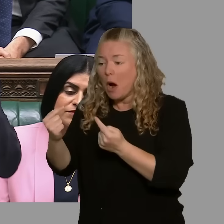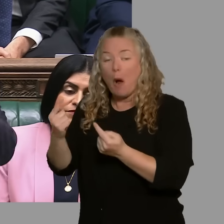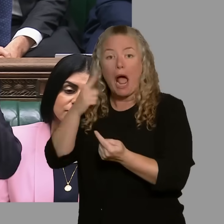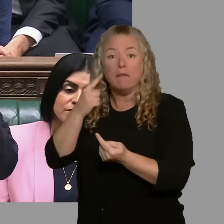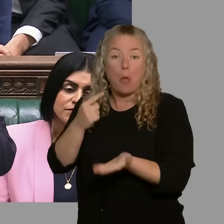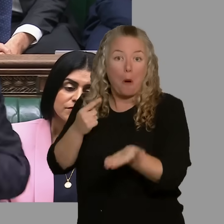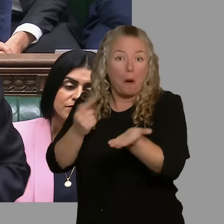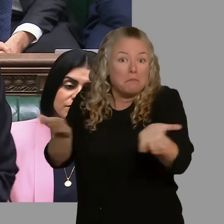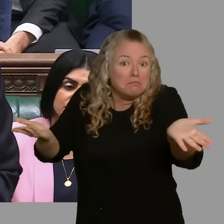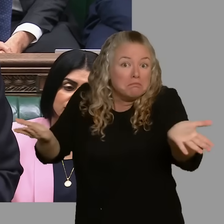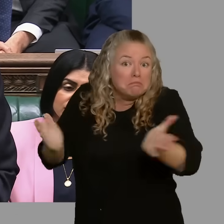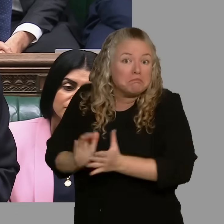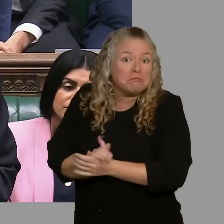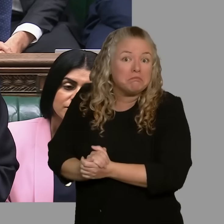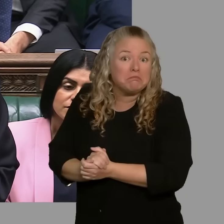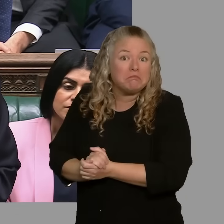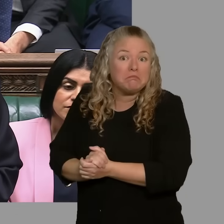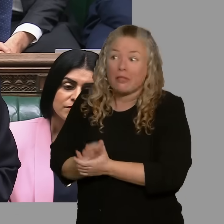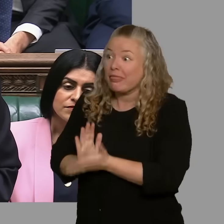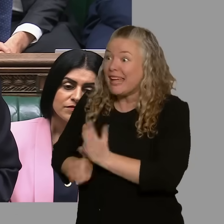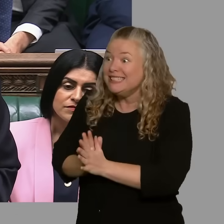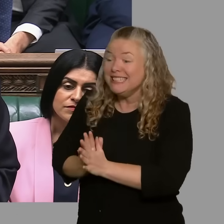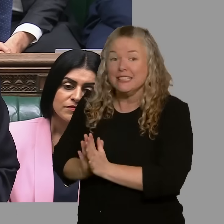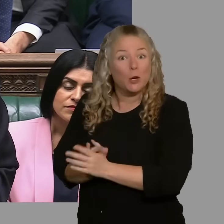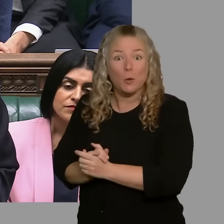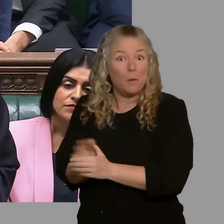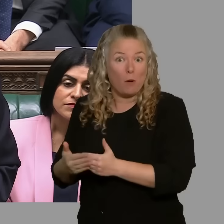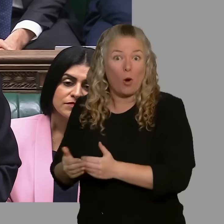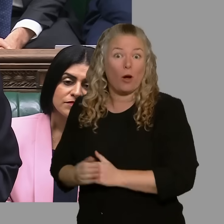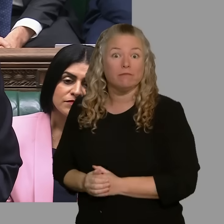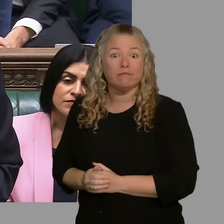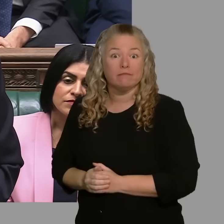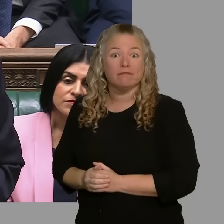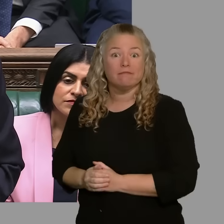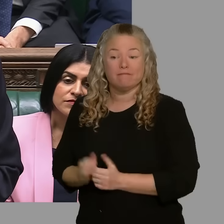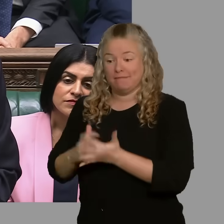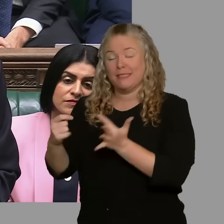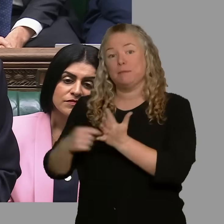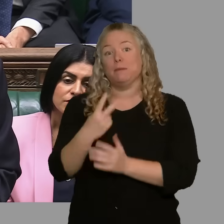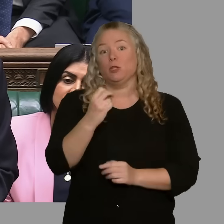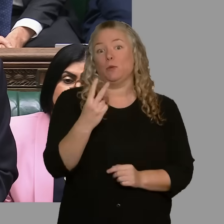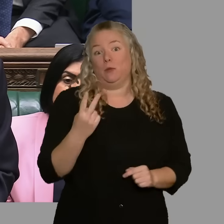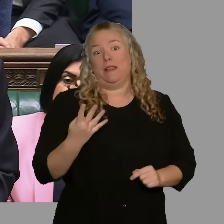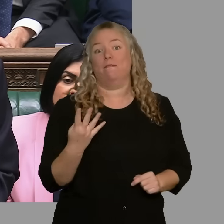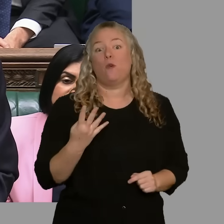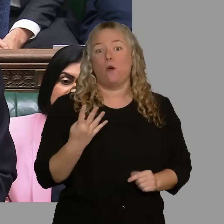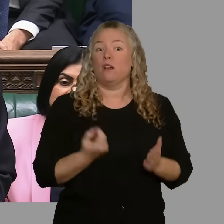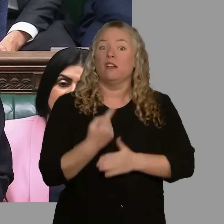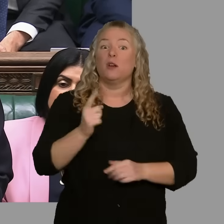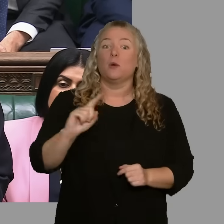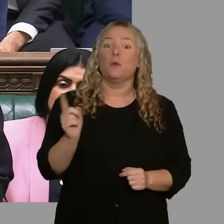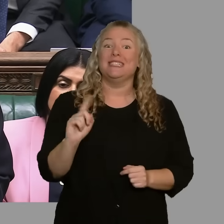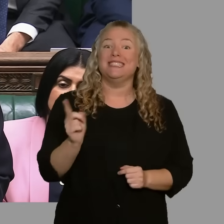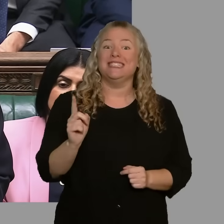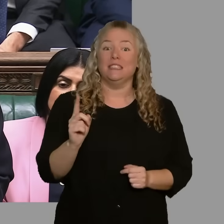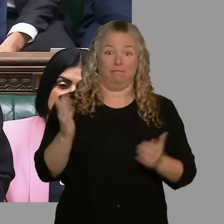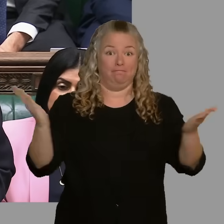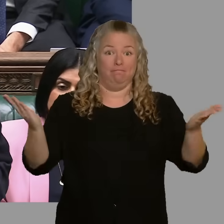2024, the Leader of the Opposition said this, I quote, I have shied away from calling China a